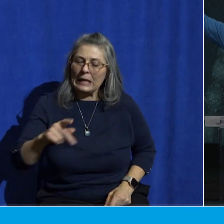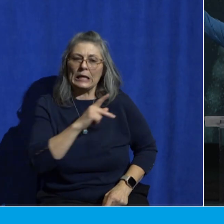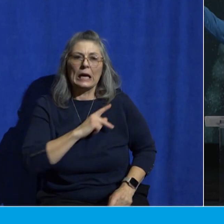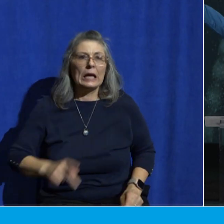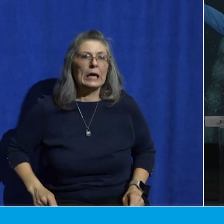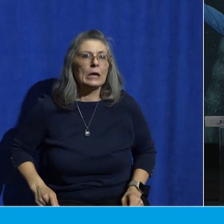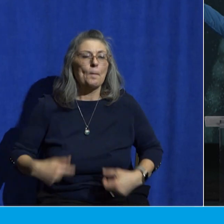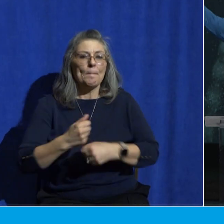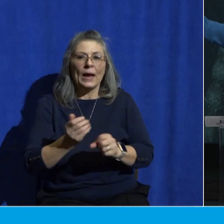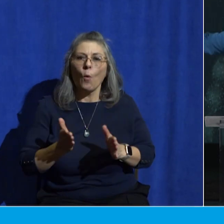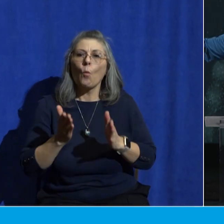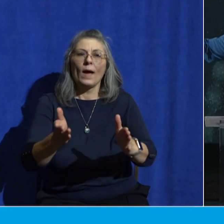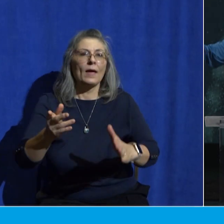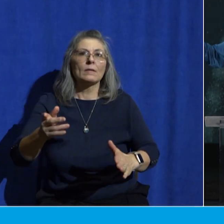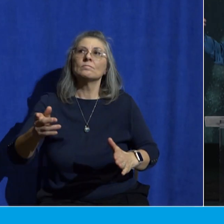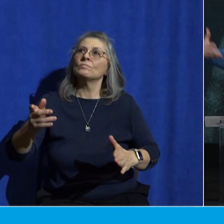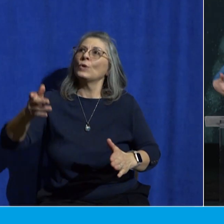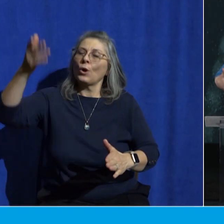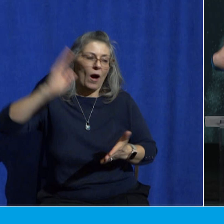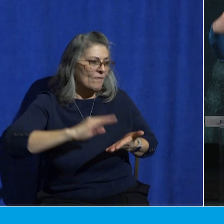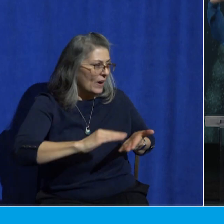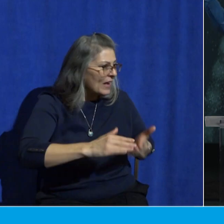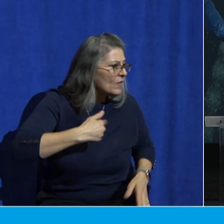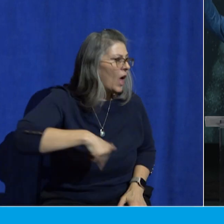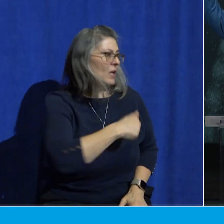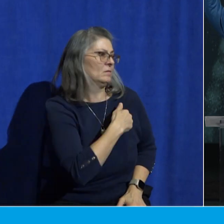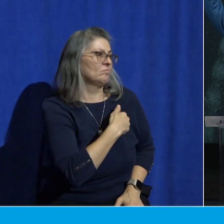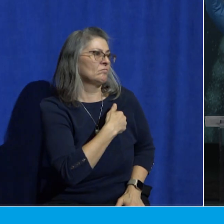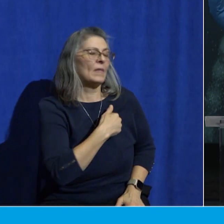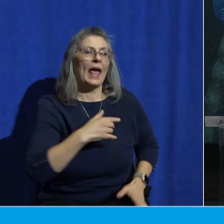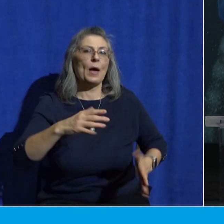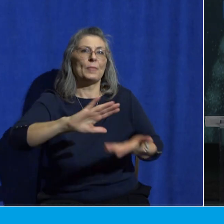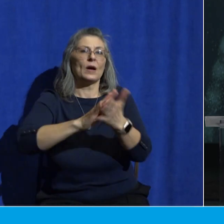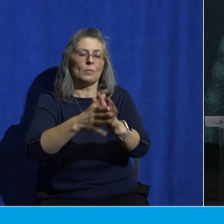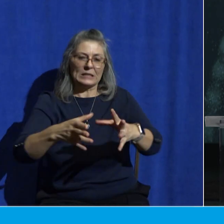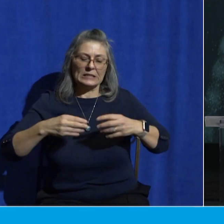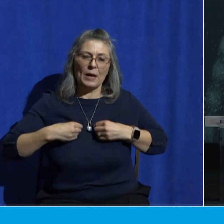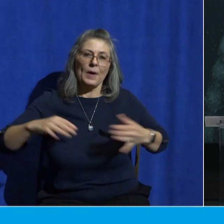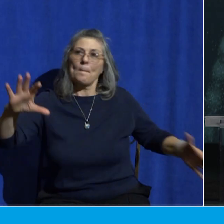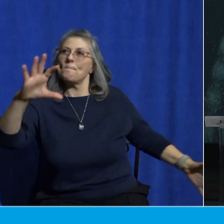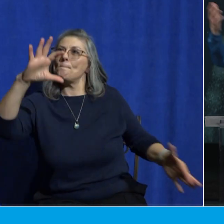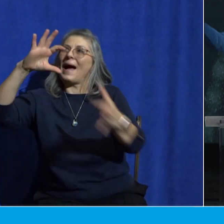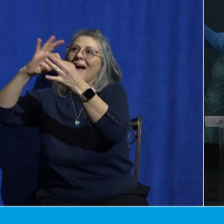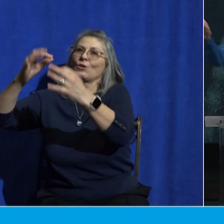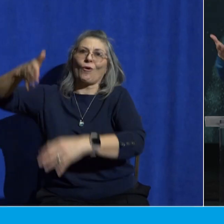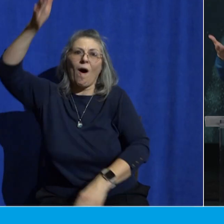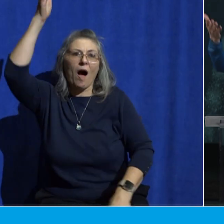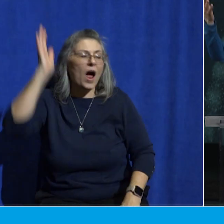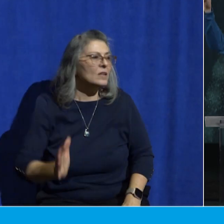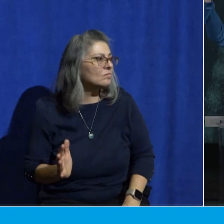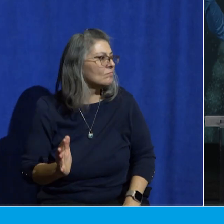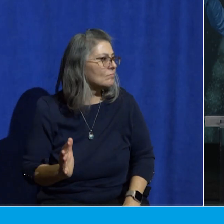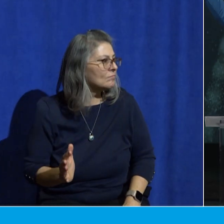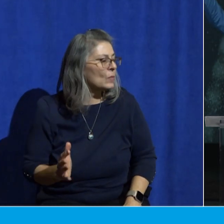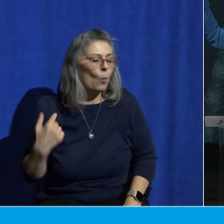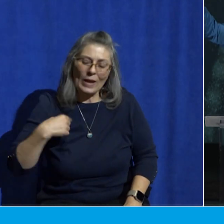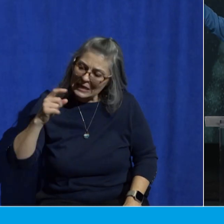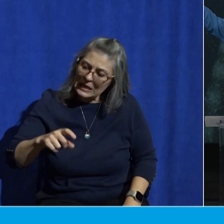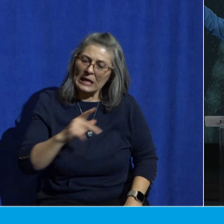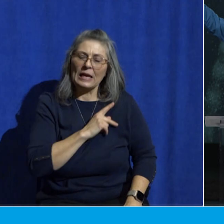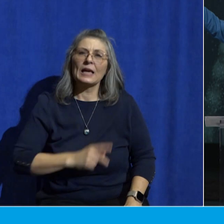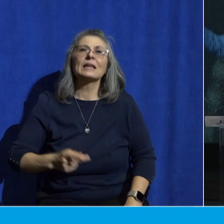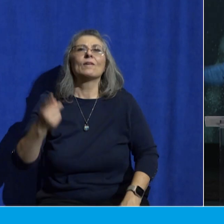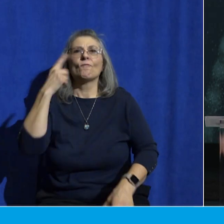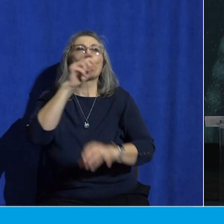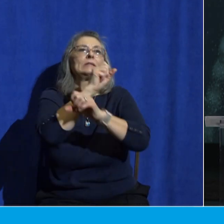us to be forgiven by God, accepted before God, and restored to God. We need a king to save